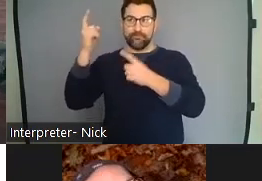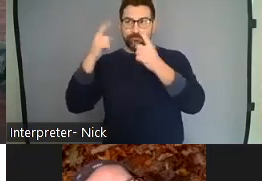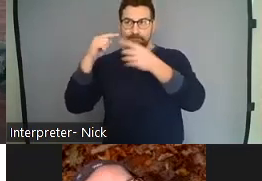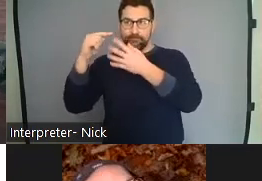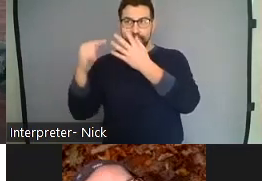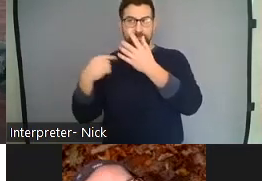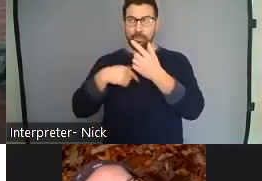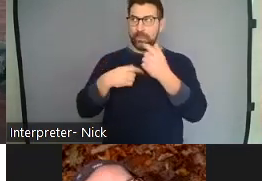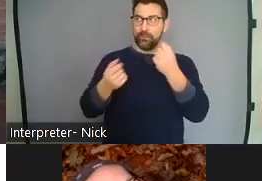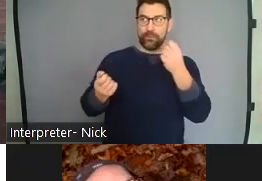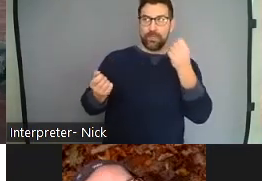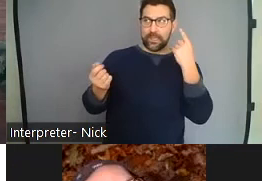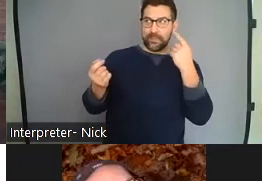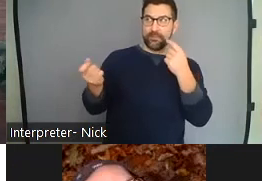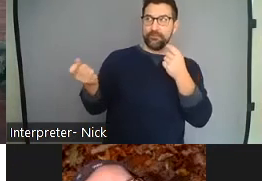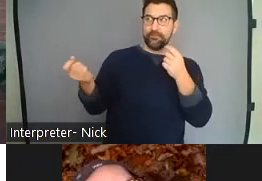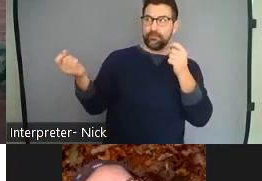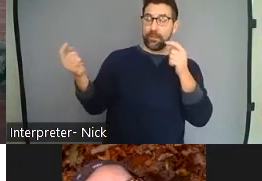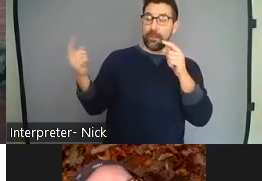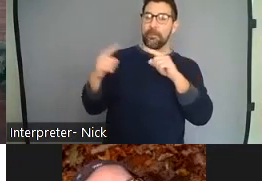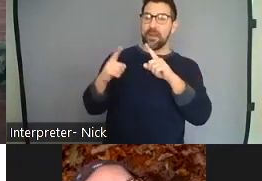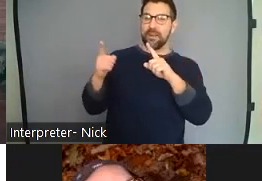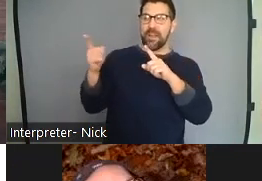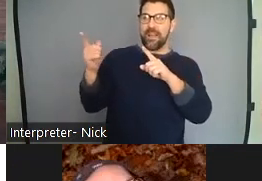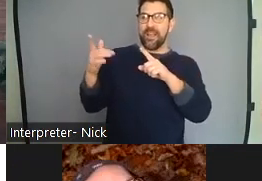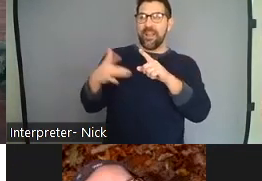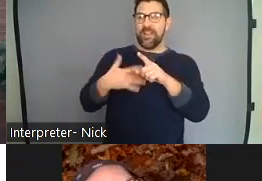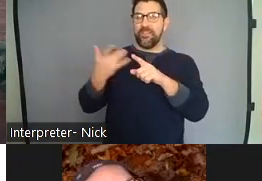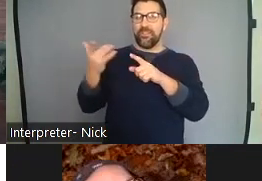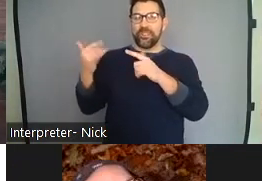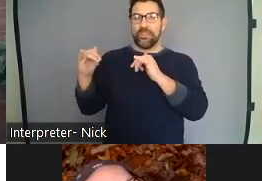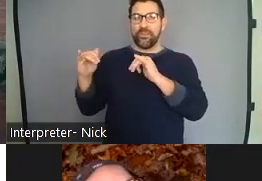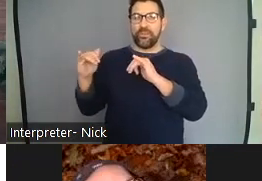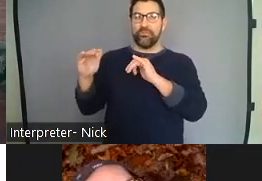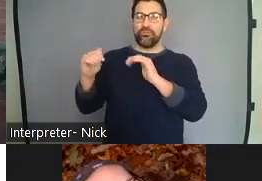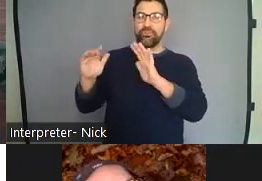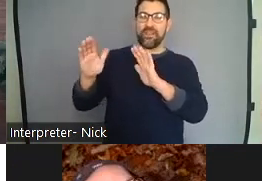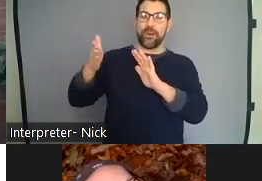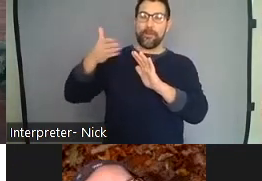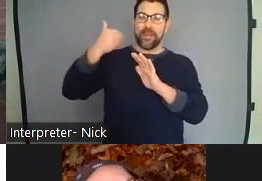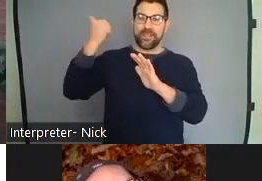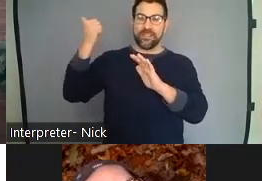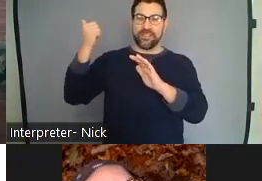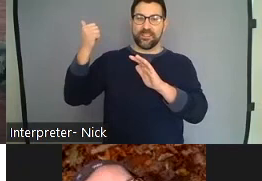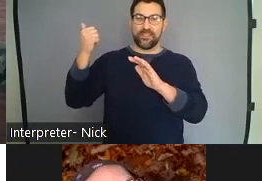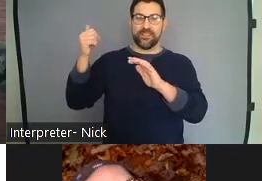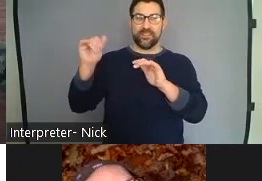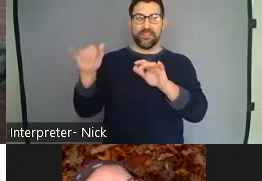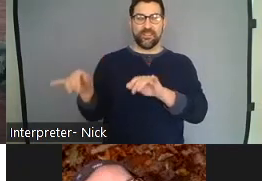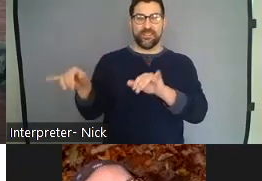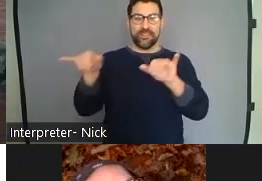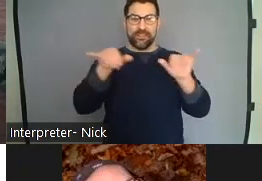But I feel like they're doing our best. They're doing their best. And the same goes for the students.